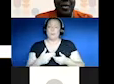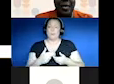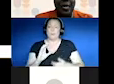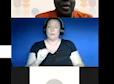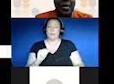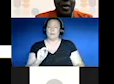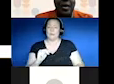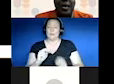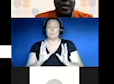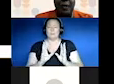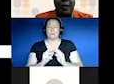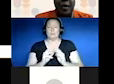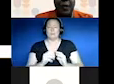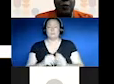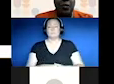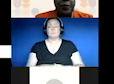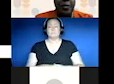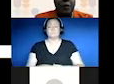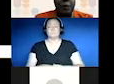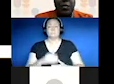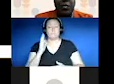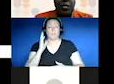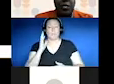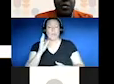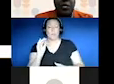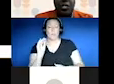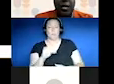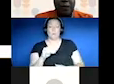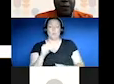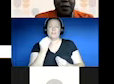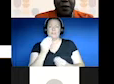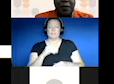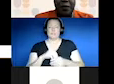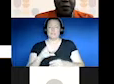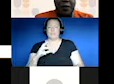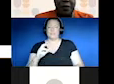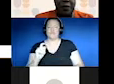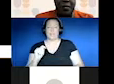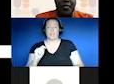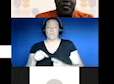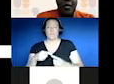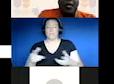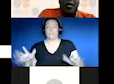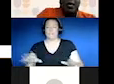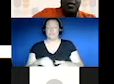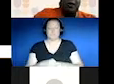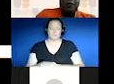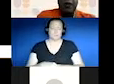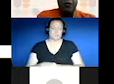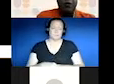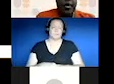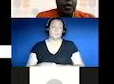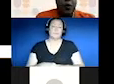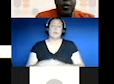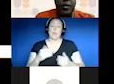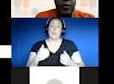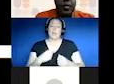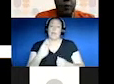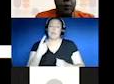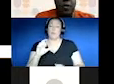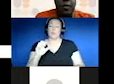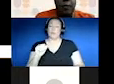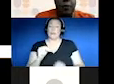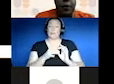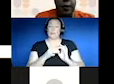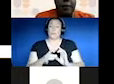CAN meeting. And I will drop that information into the chat when we're complete with this. And we have one CAN coordinator